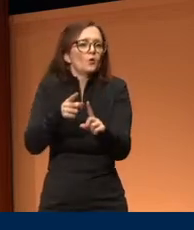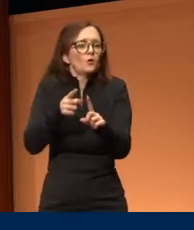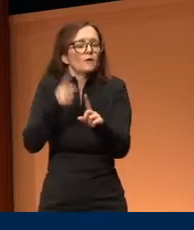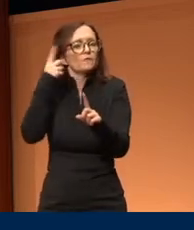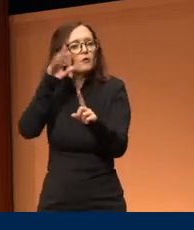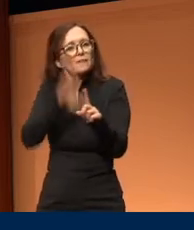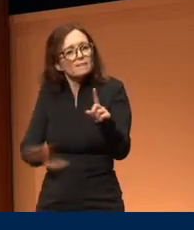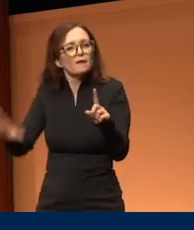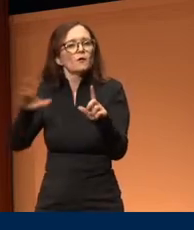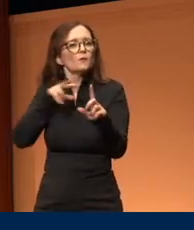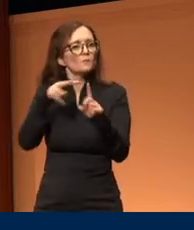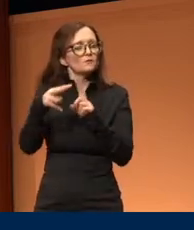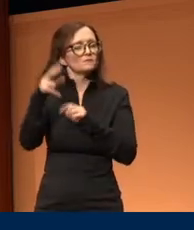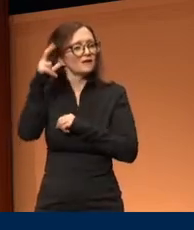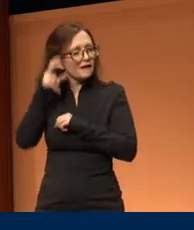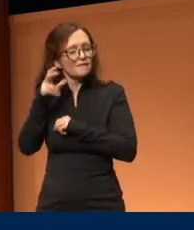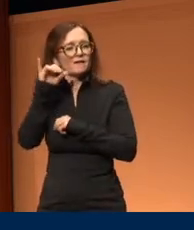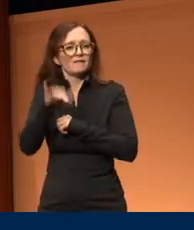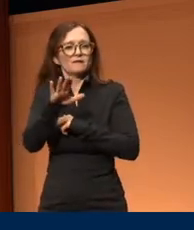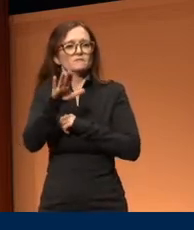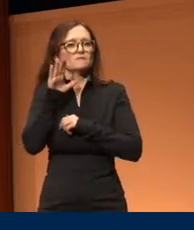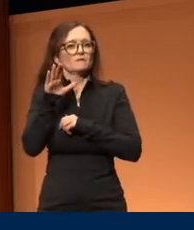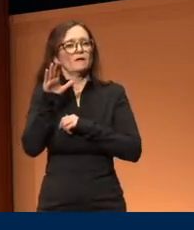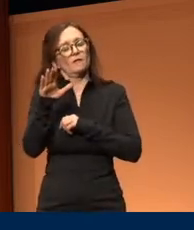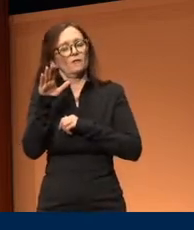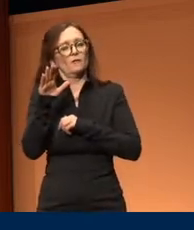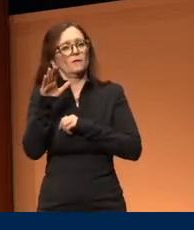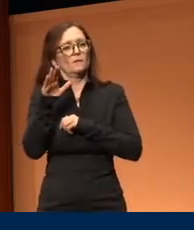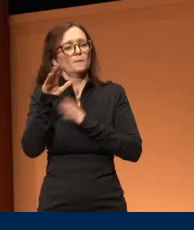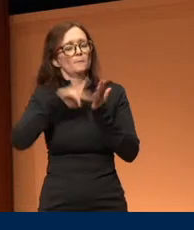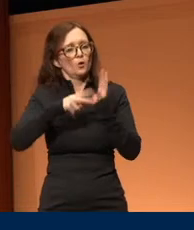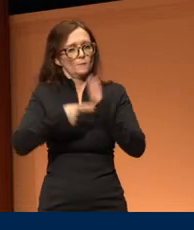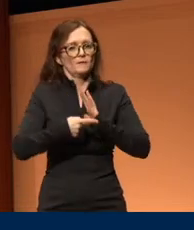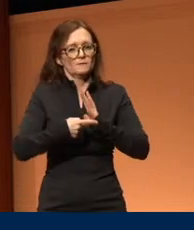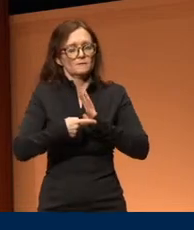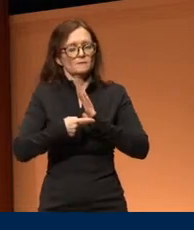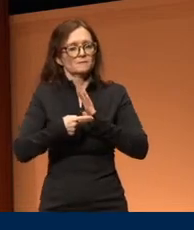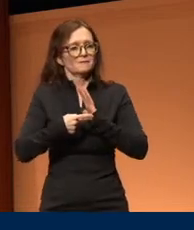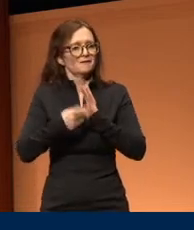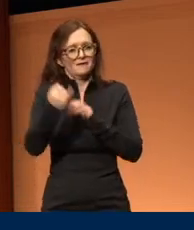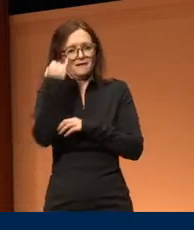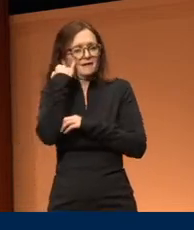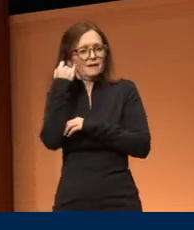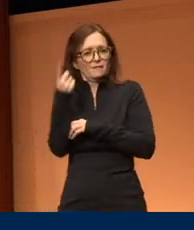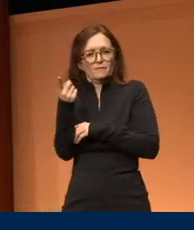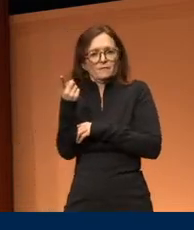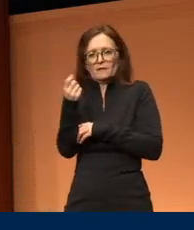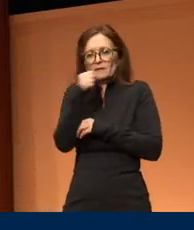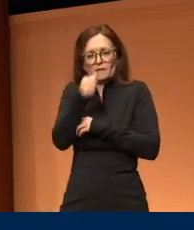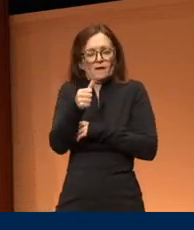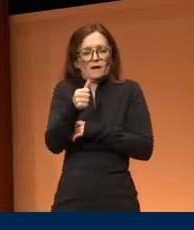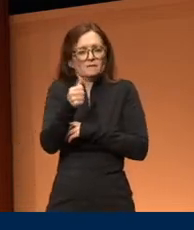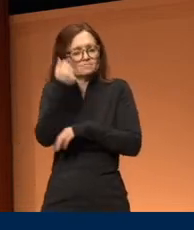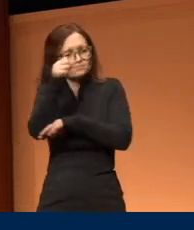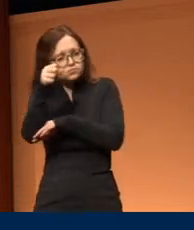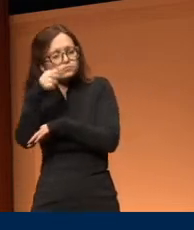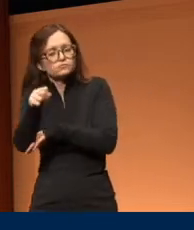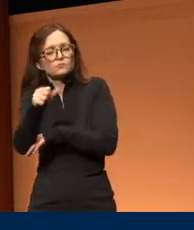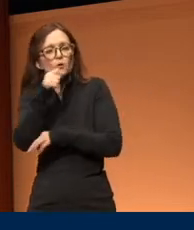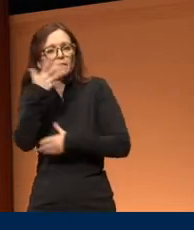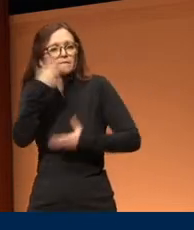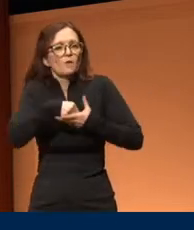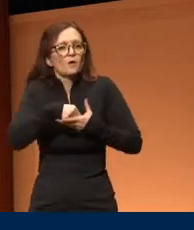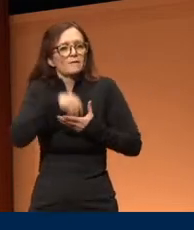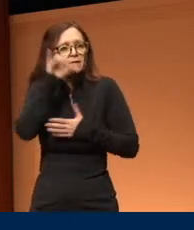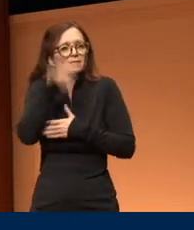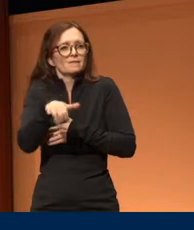and that starts with donning a neon jacket and being really loud, because otherwise you're just not even part of the picture. So it's a different